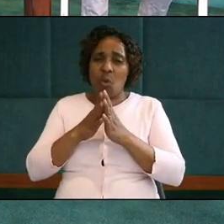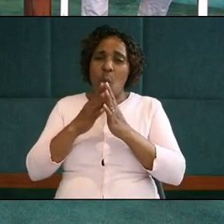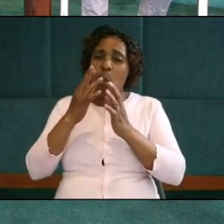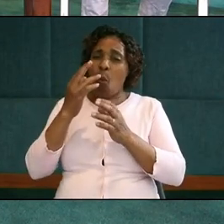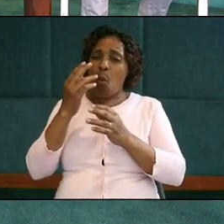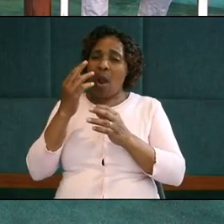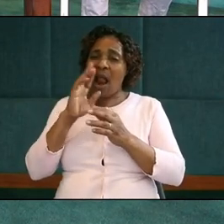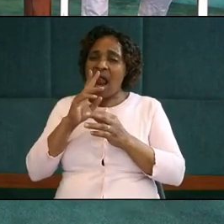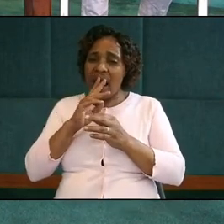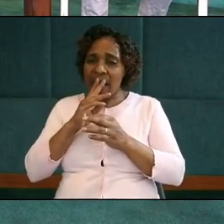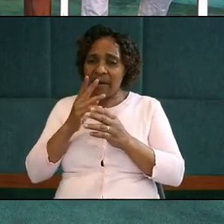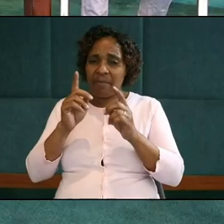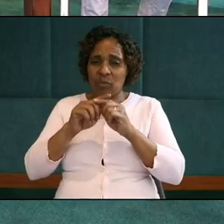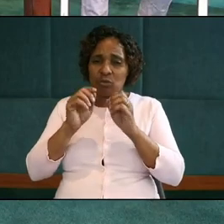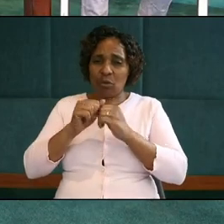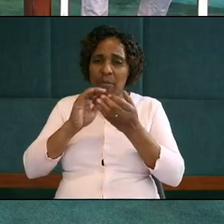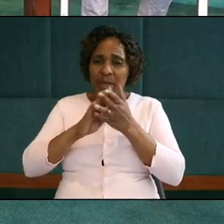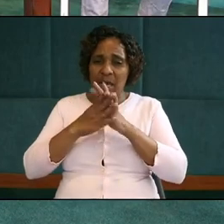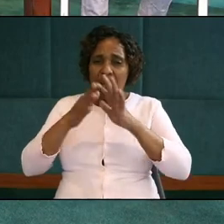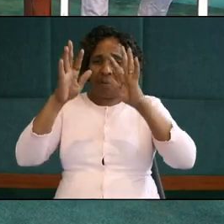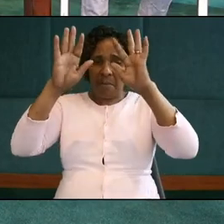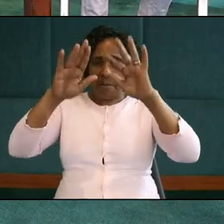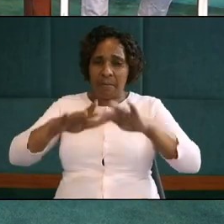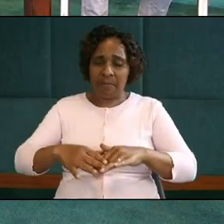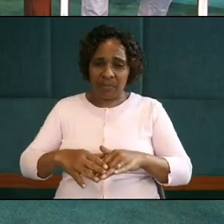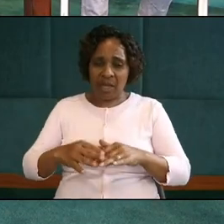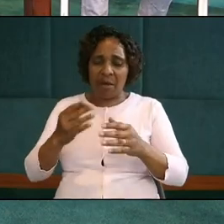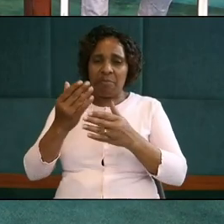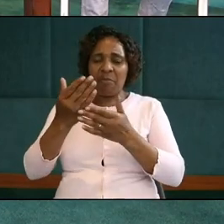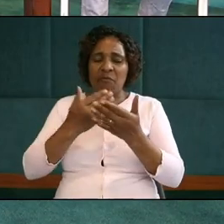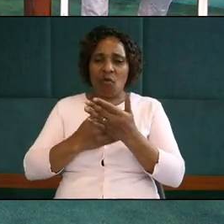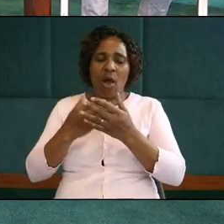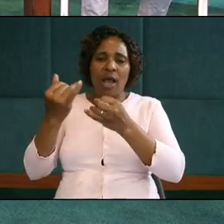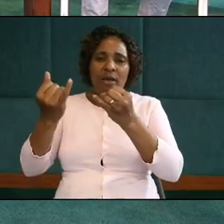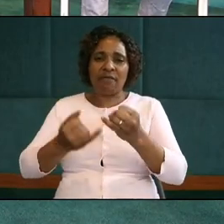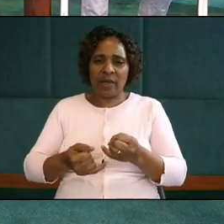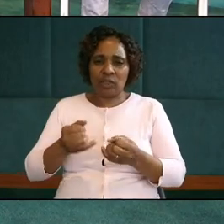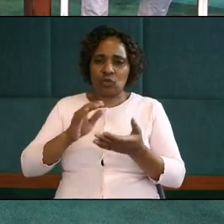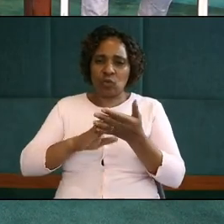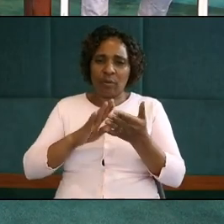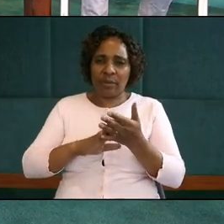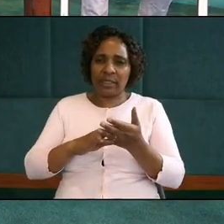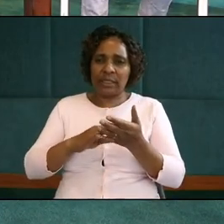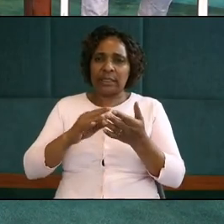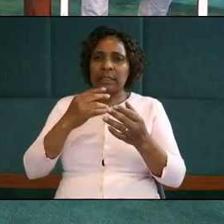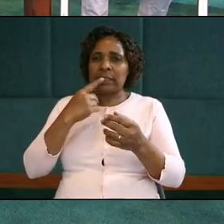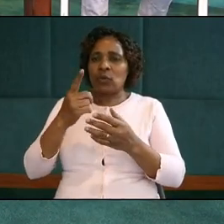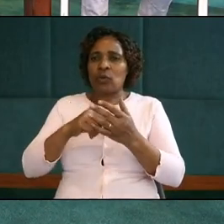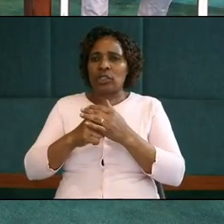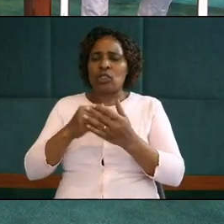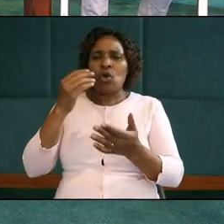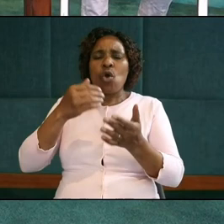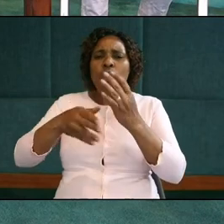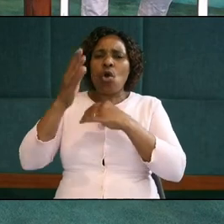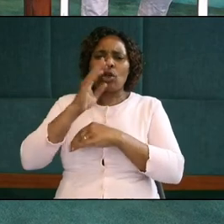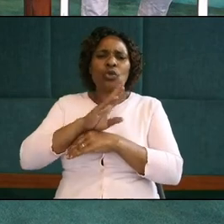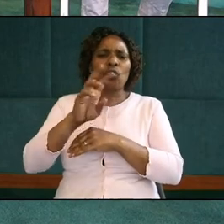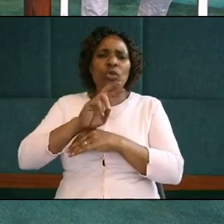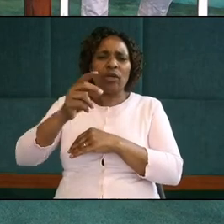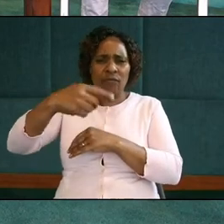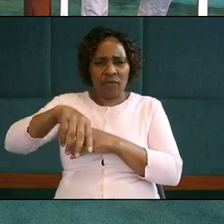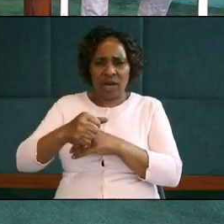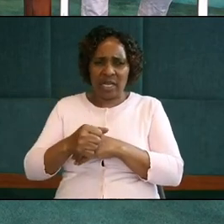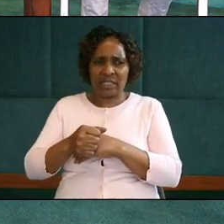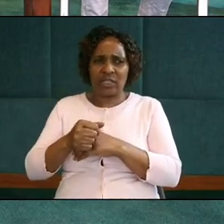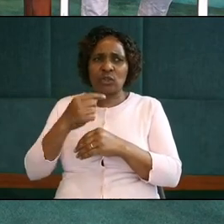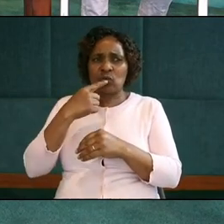very much. And before I invite you just to comment on that verse, you know, it's saying that really, you know, God is looking for us to